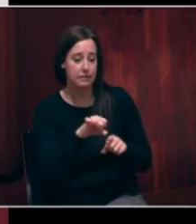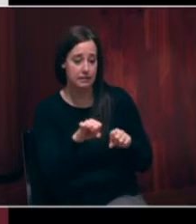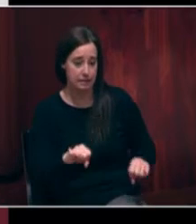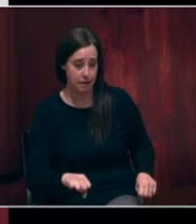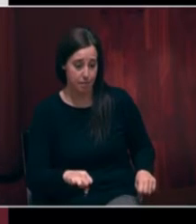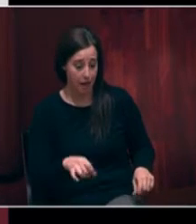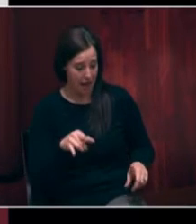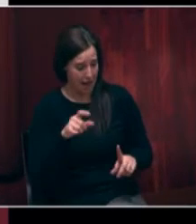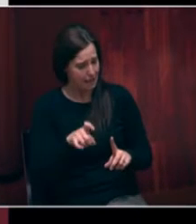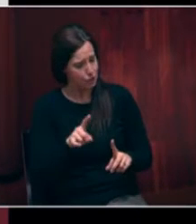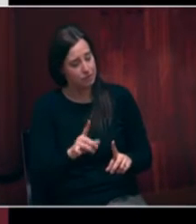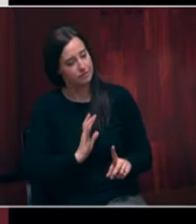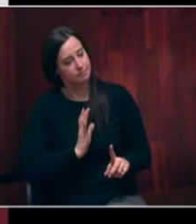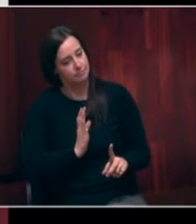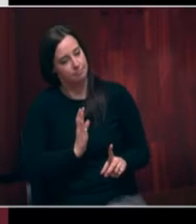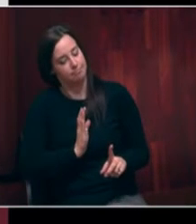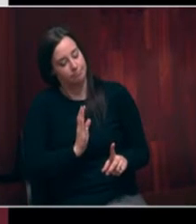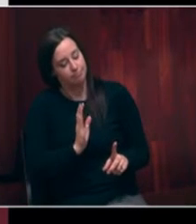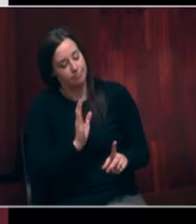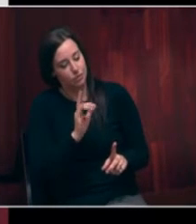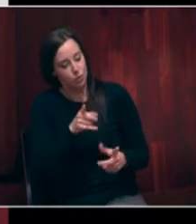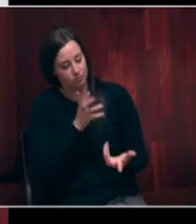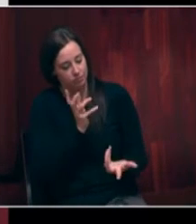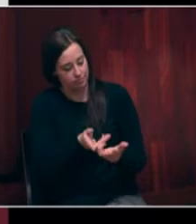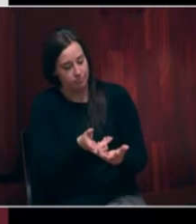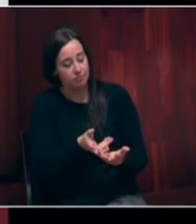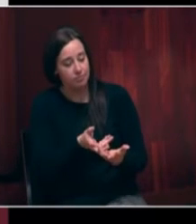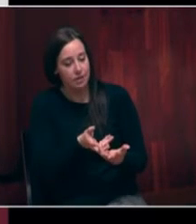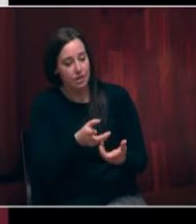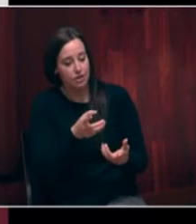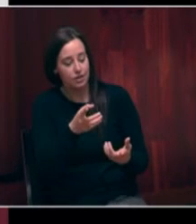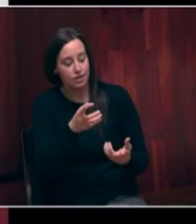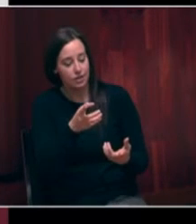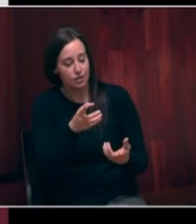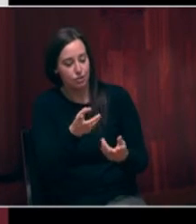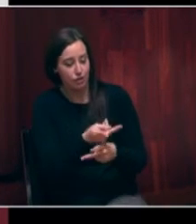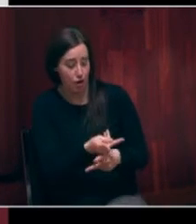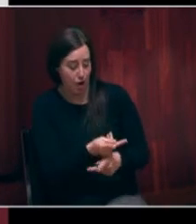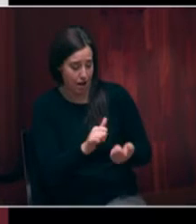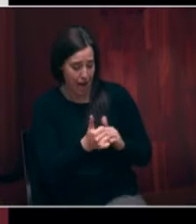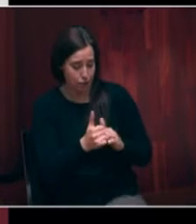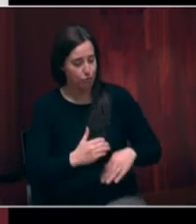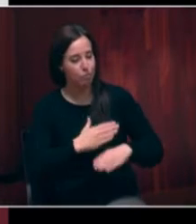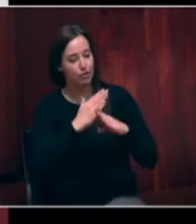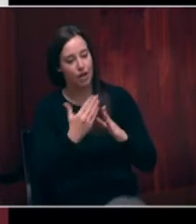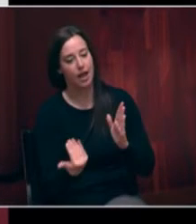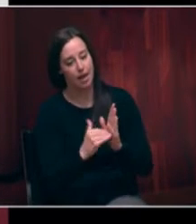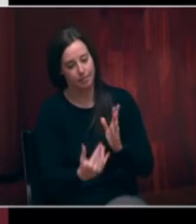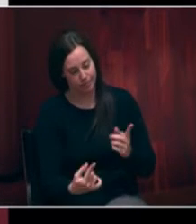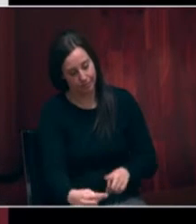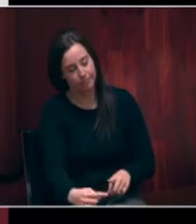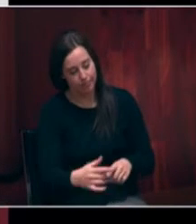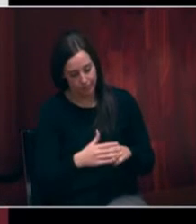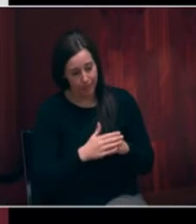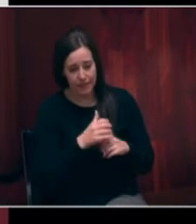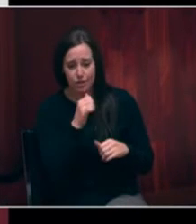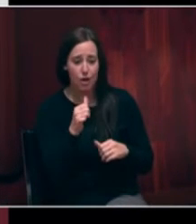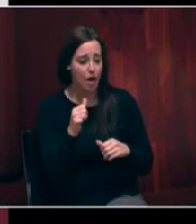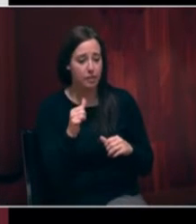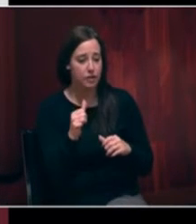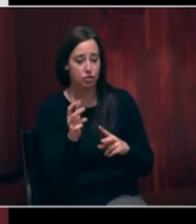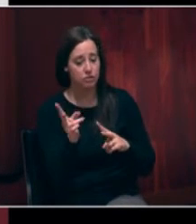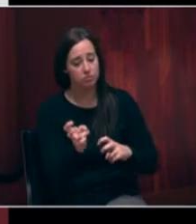be sophisticated enough to apply measures to prevent recurrence. If an incident happens, your system shouldn't just be a recording system. It